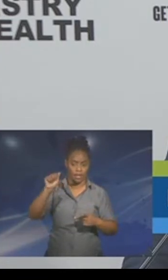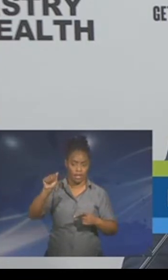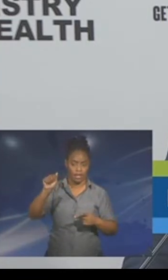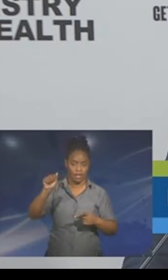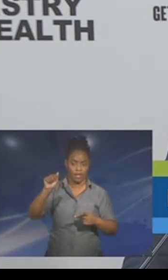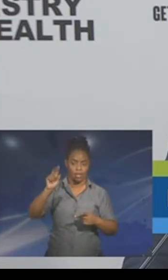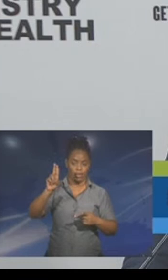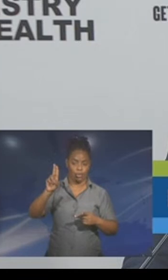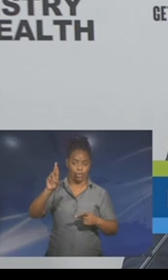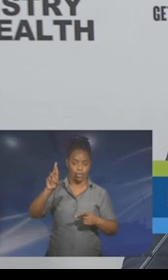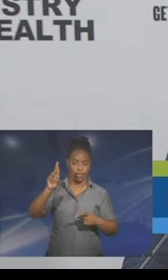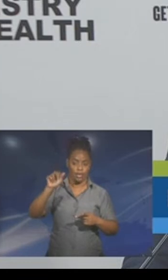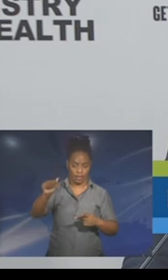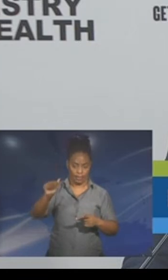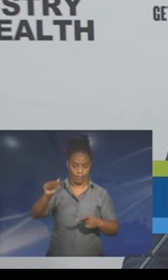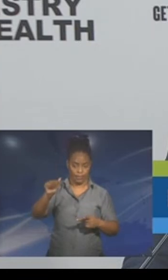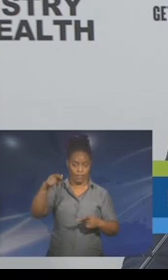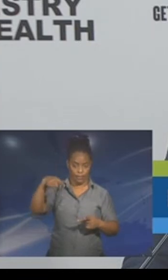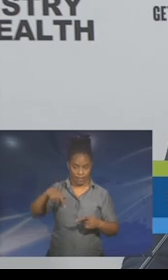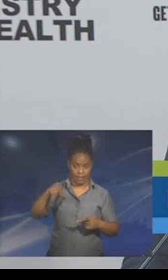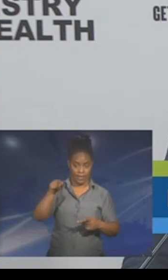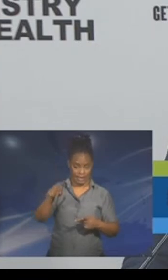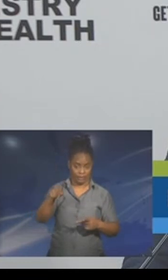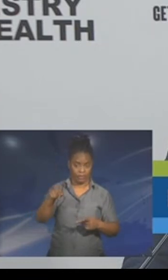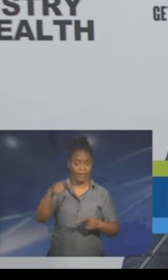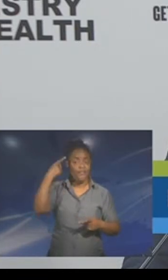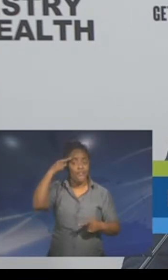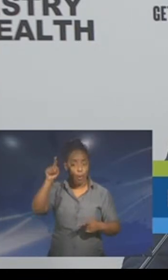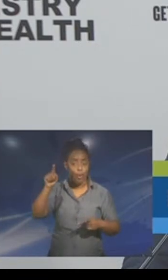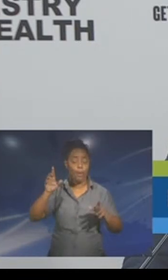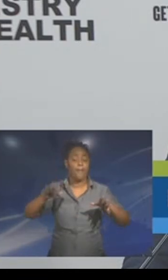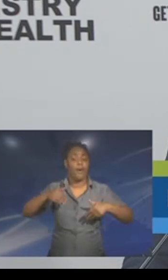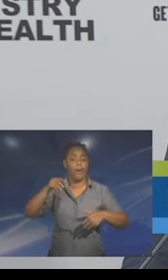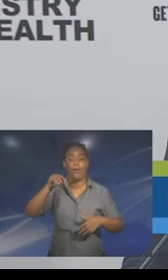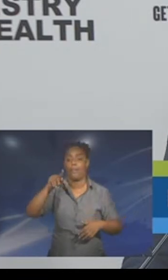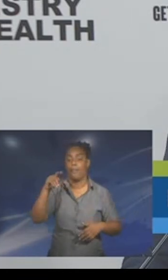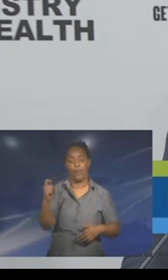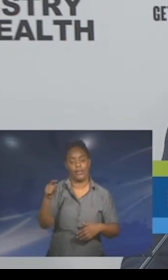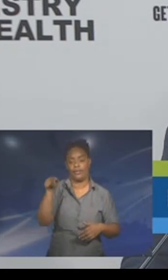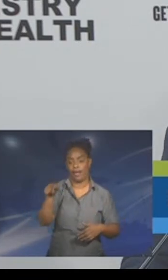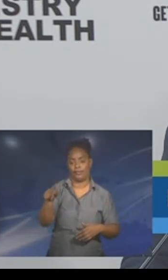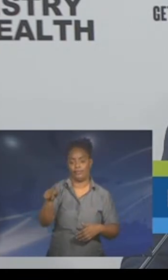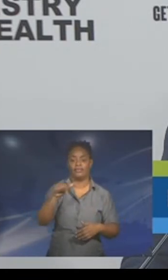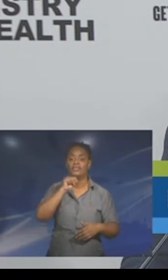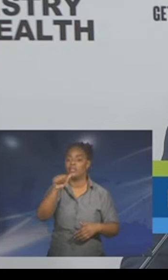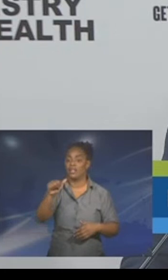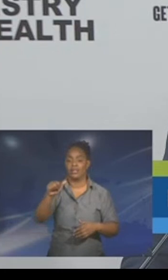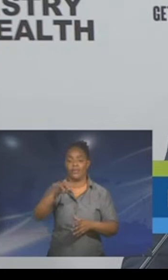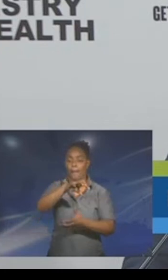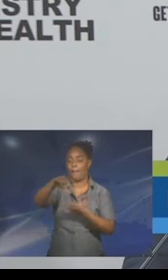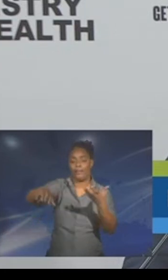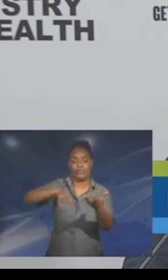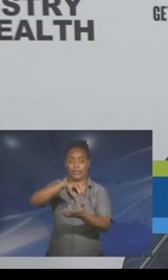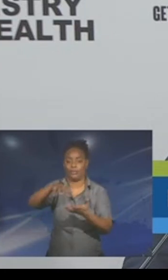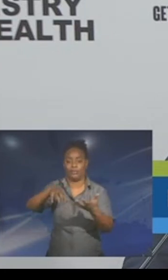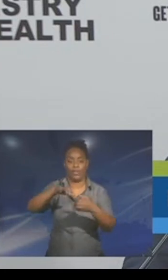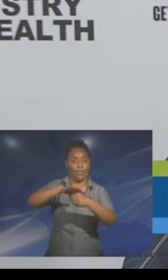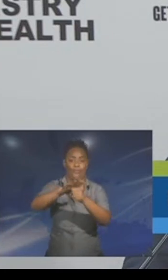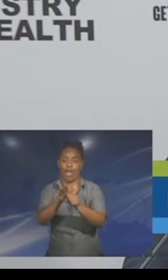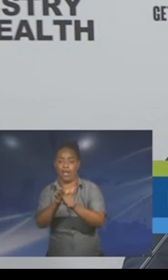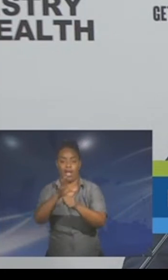I think you asked a very good question. There will be no mixing of COVID patients